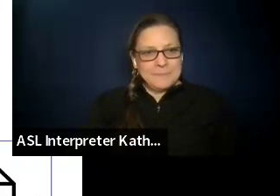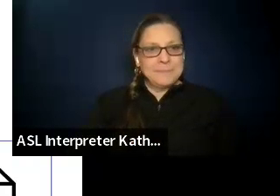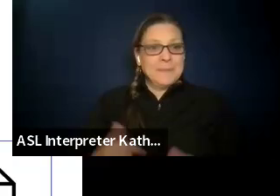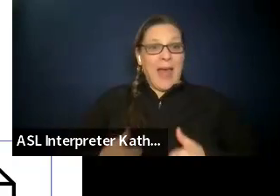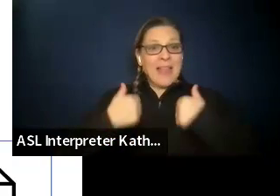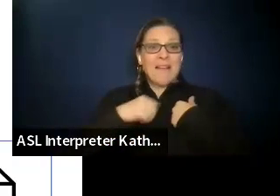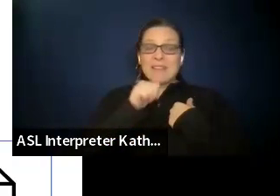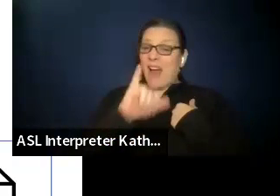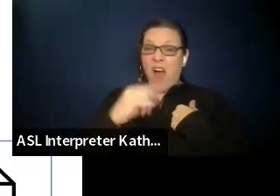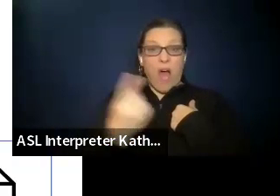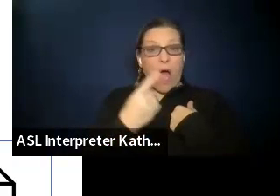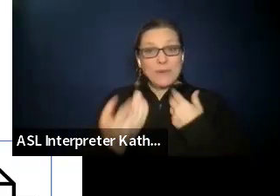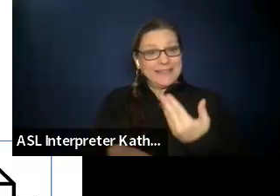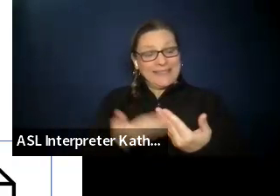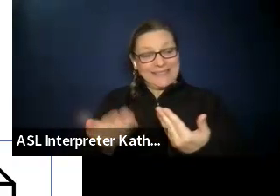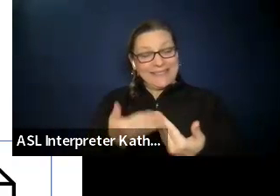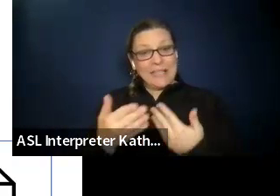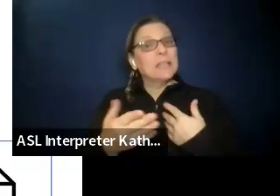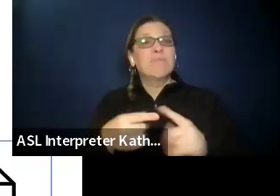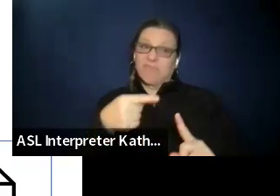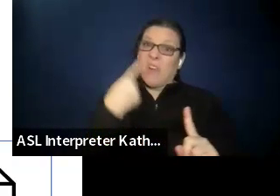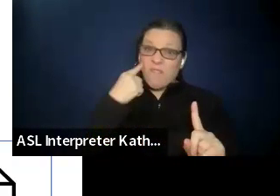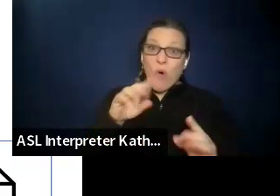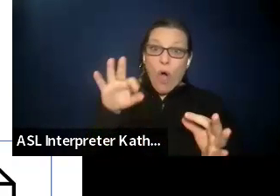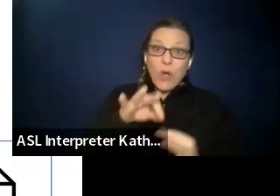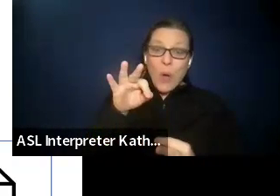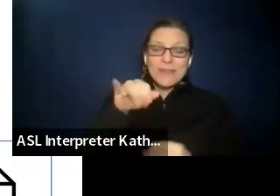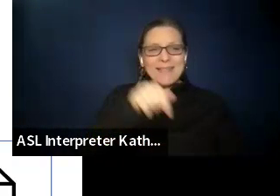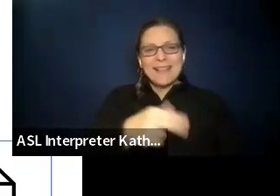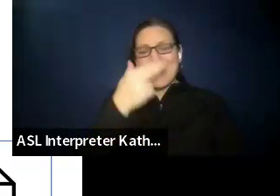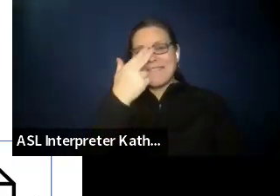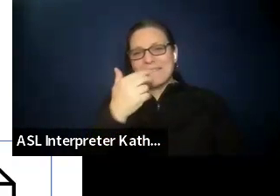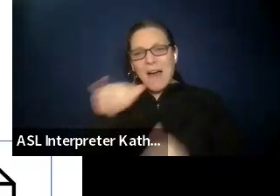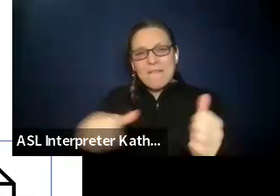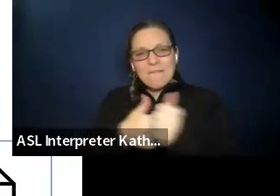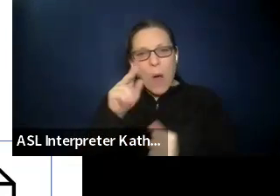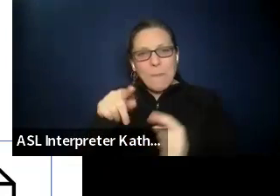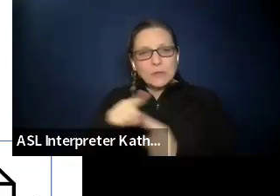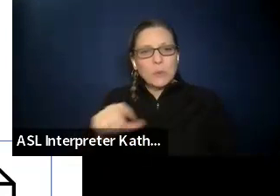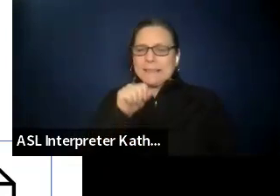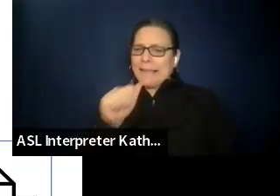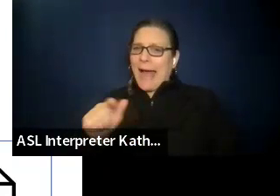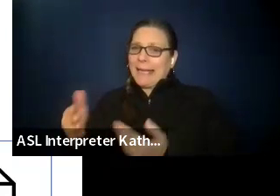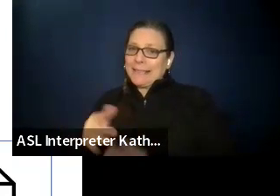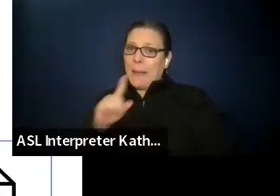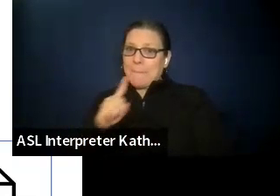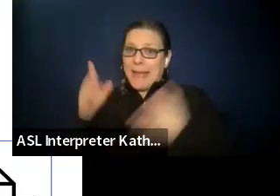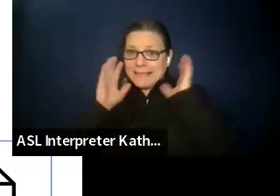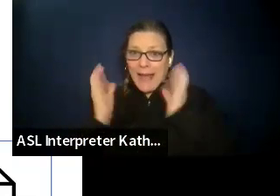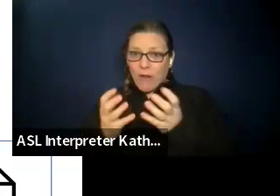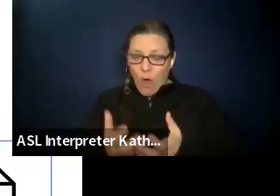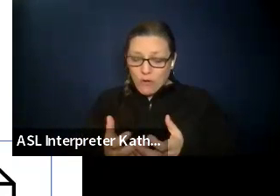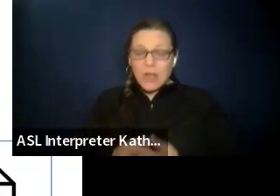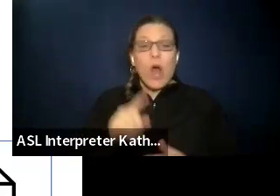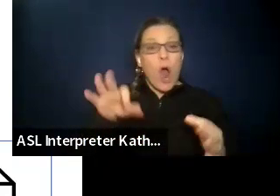Life isn't always easy, even for a ghost. And this funny follow-up to It's Not Easy Being Santa Claus,